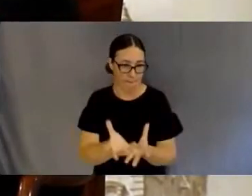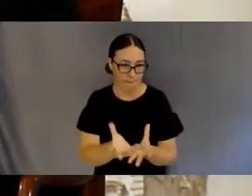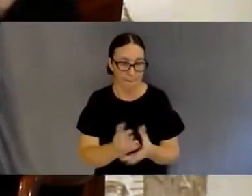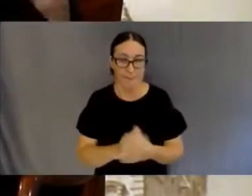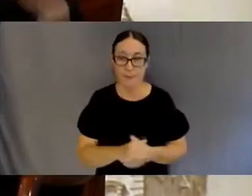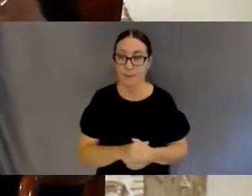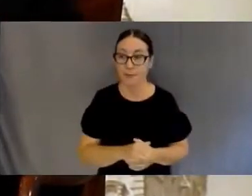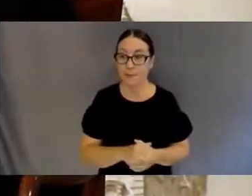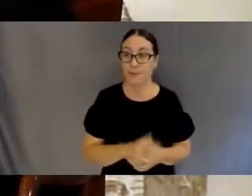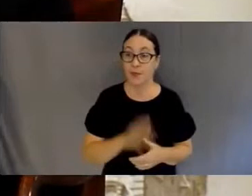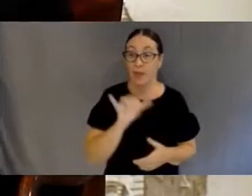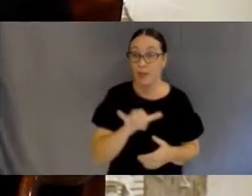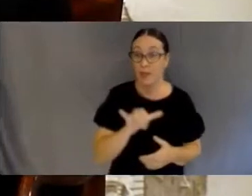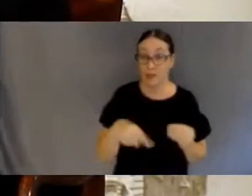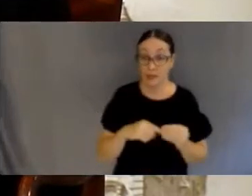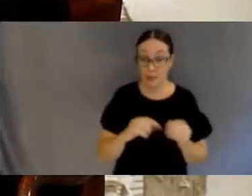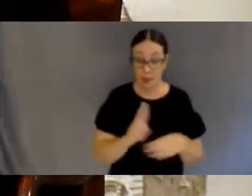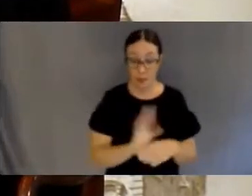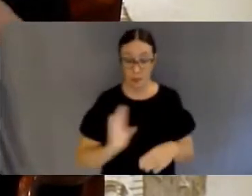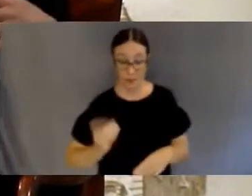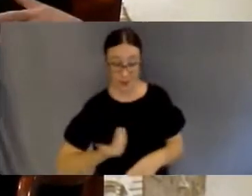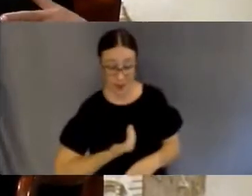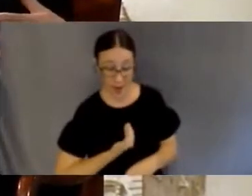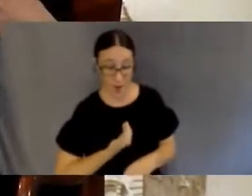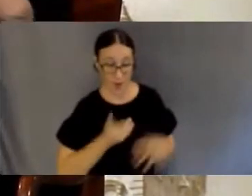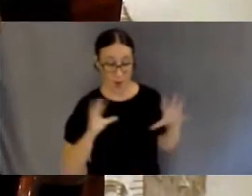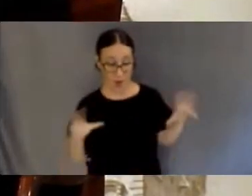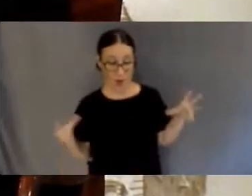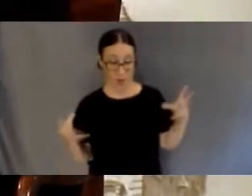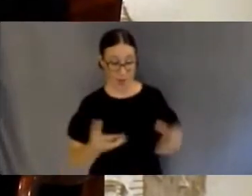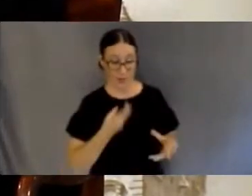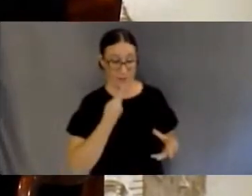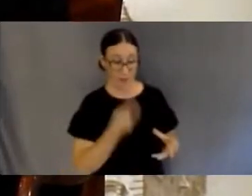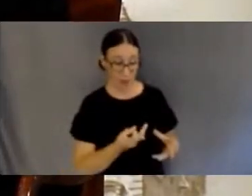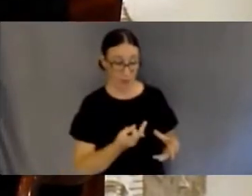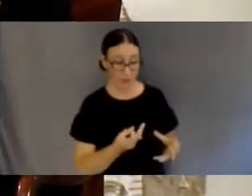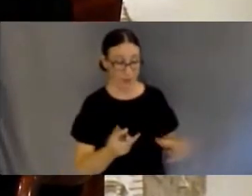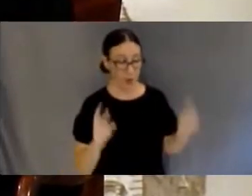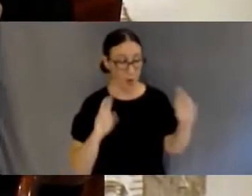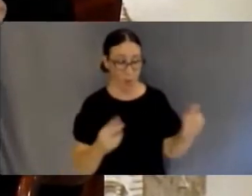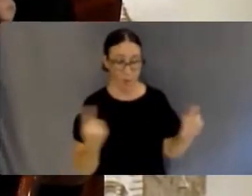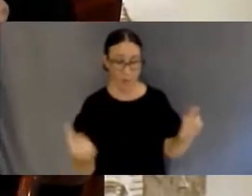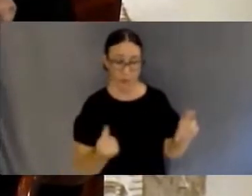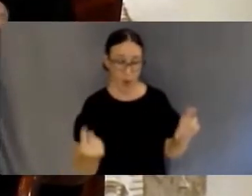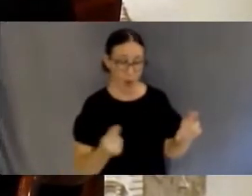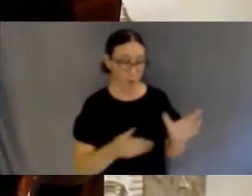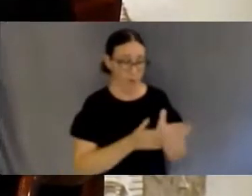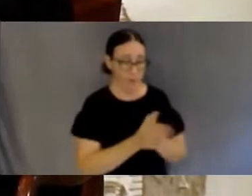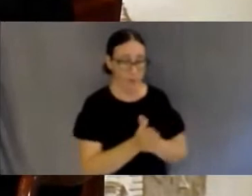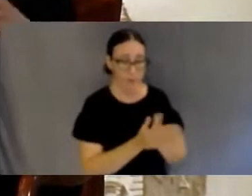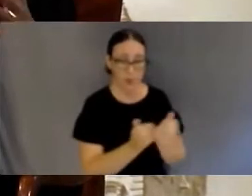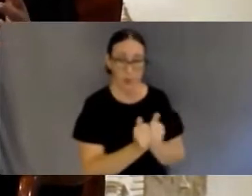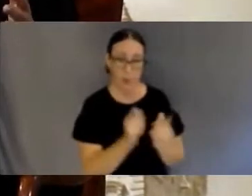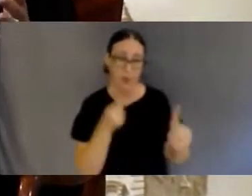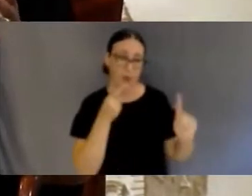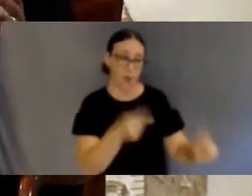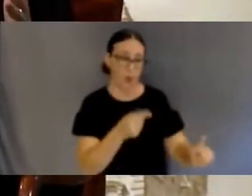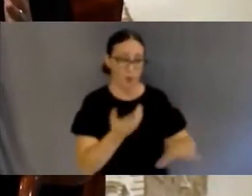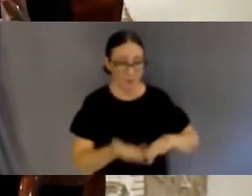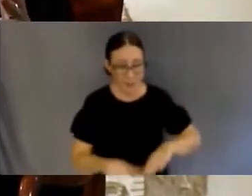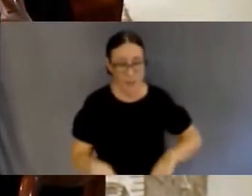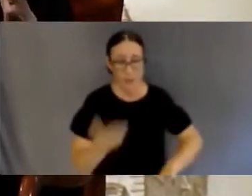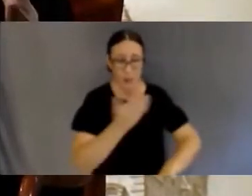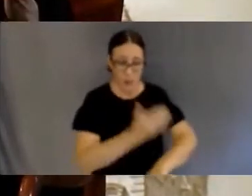that is about using our collective voice, hopefully always fueled with the goal of increasing the